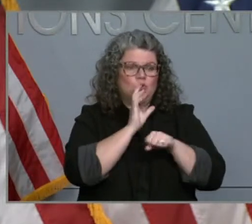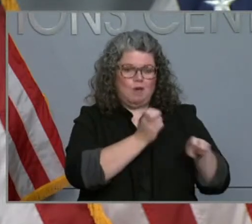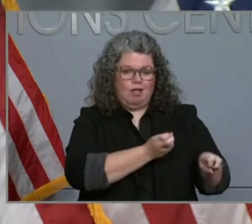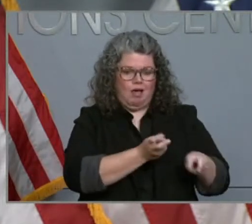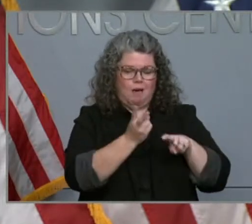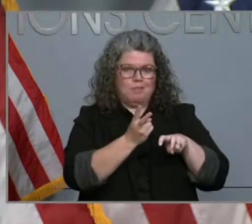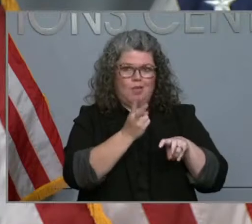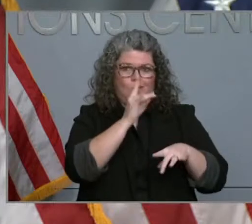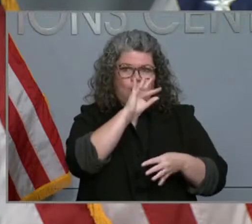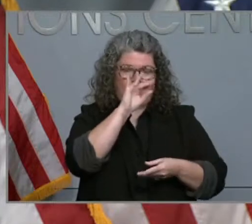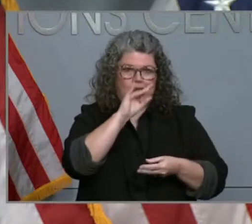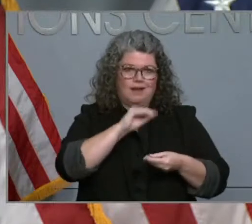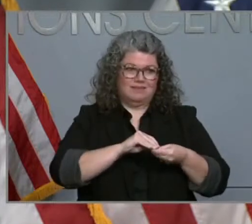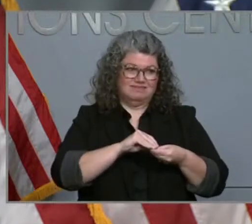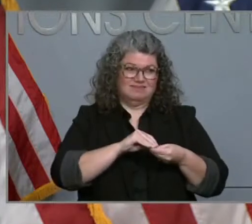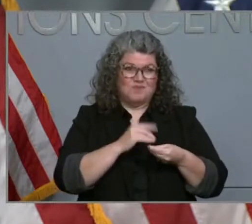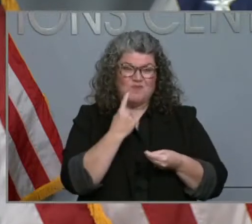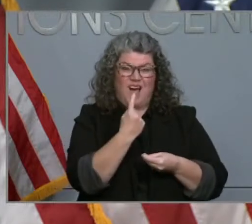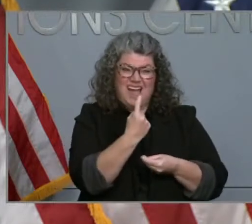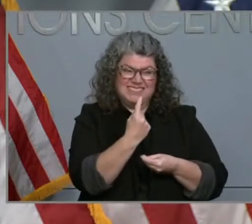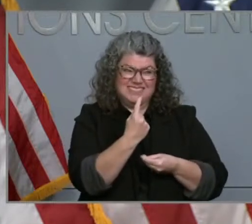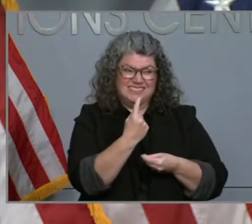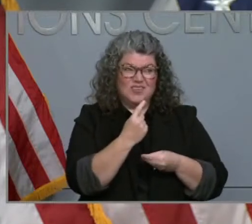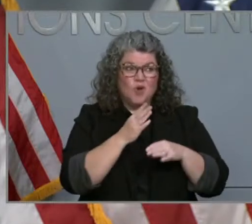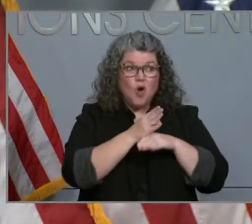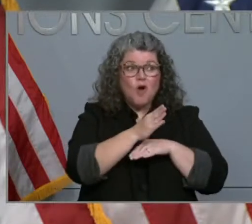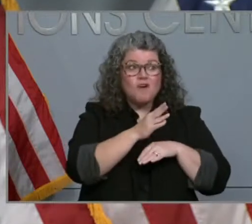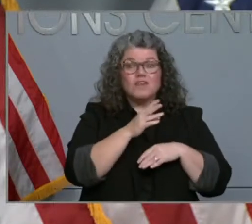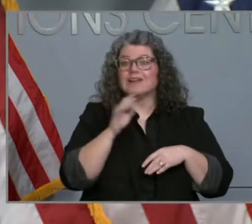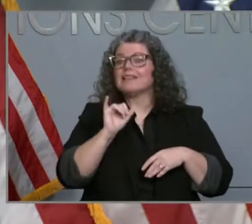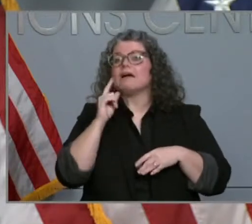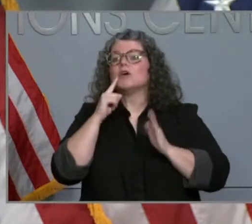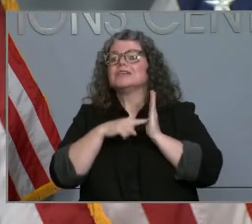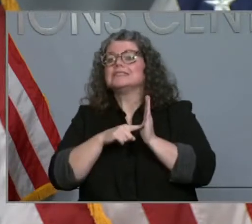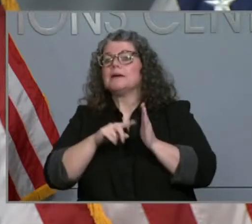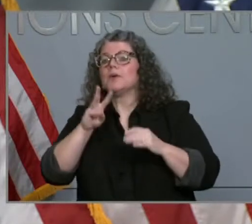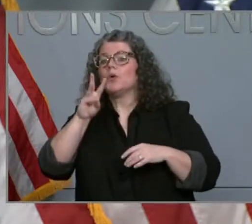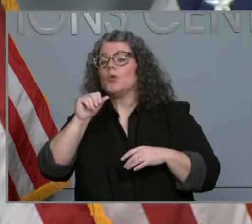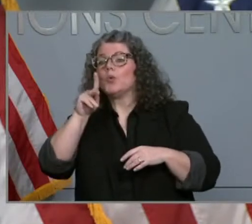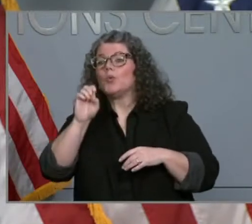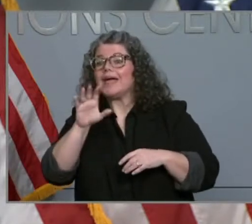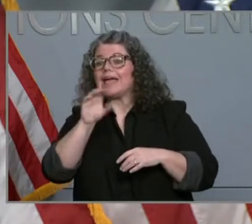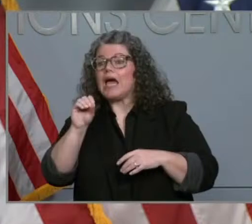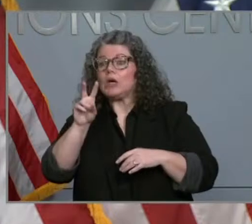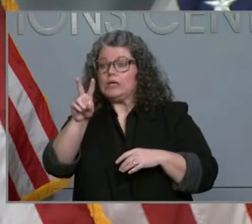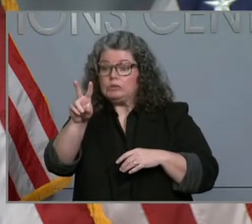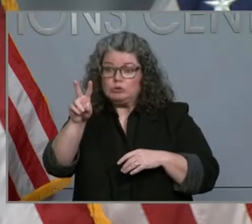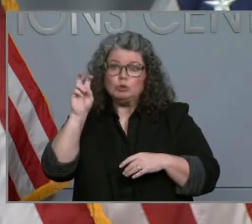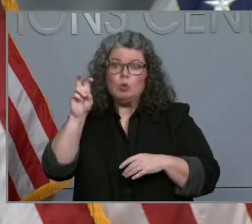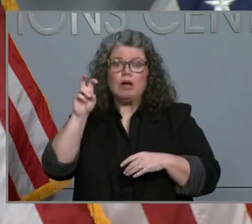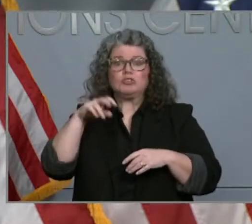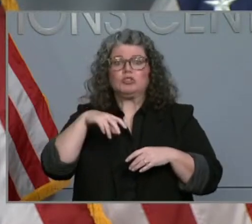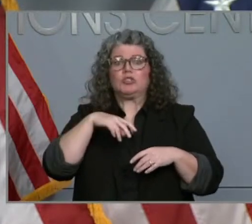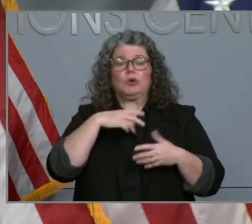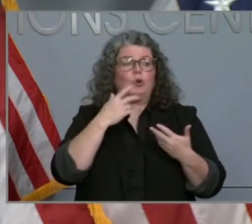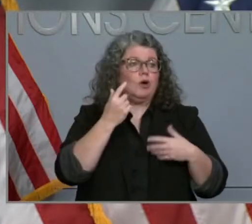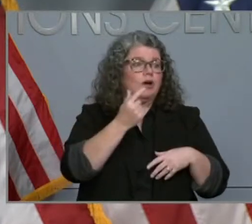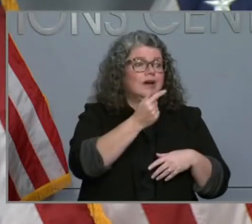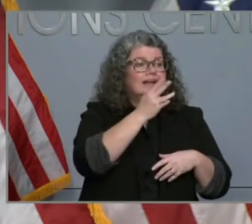uploaded. And so if you've got over 200 voting sites like Wake County does or Mecklenburg County does, over 100 like Guilford County